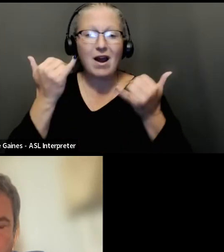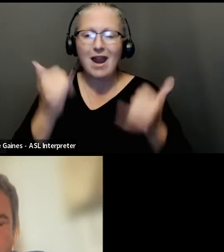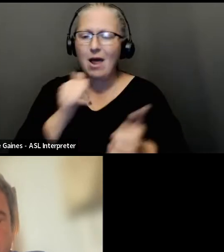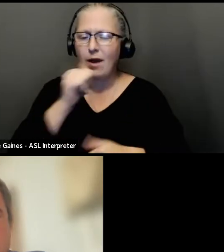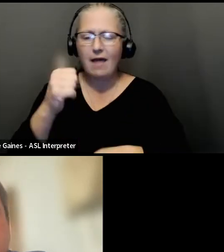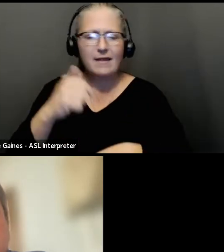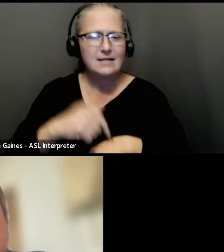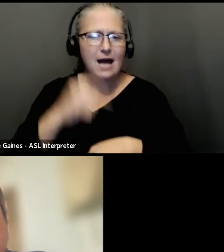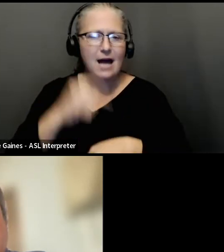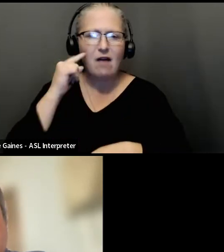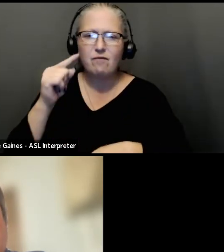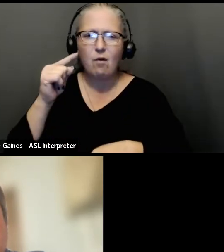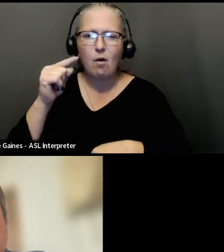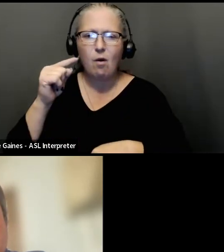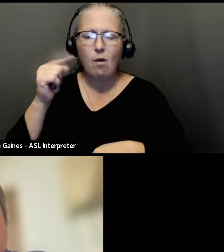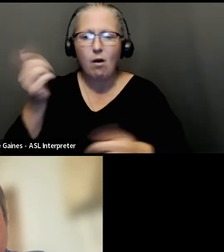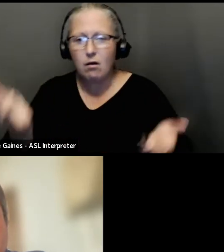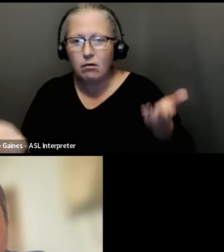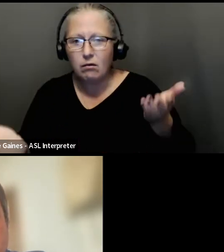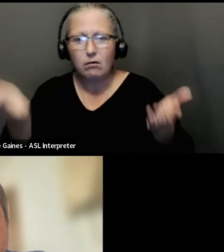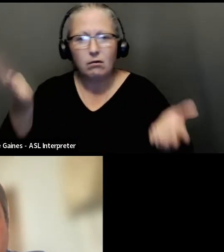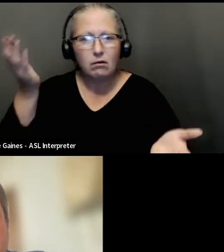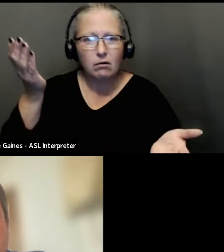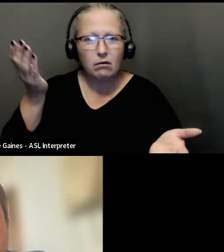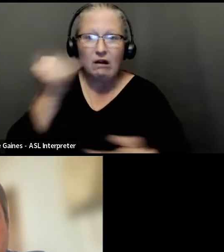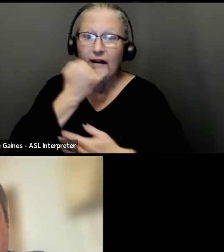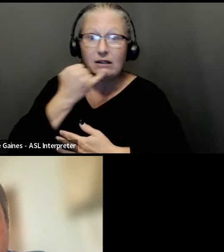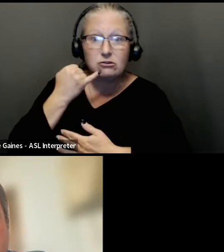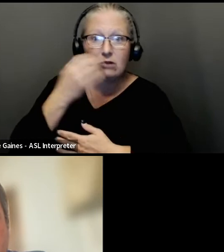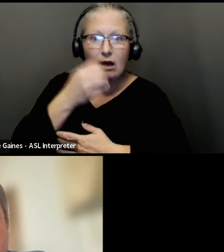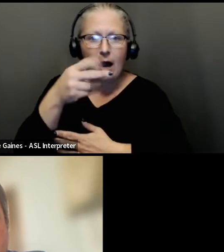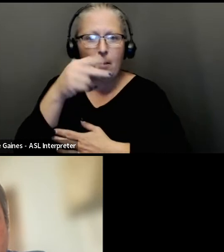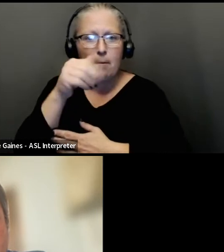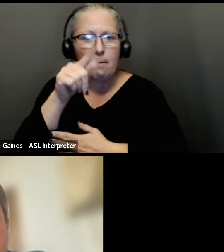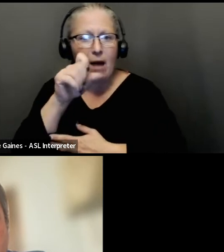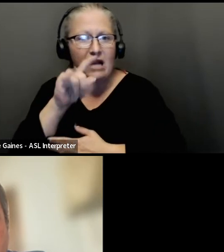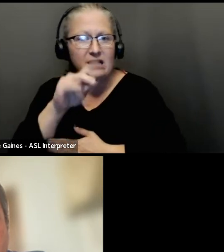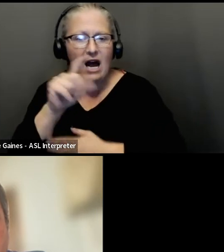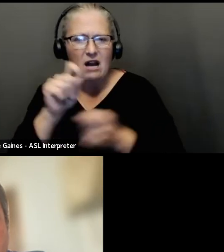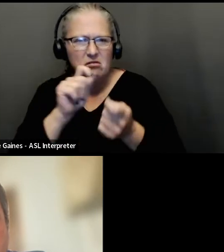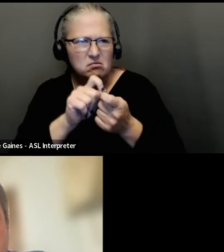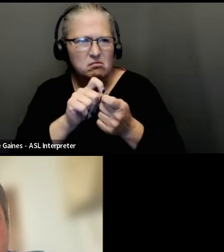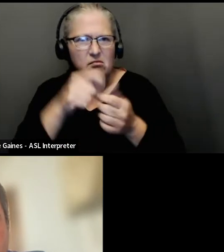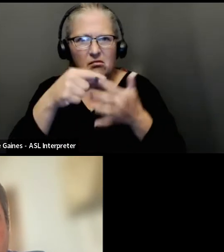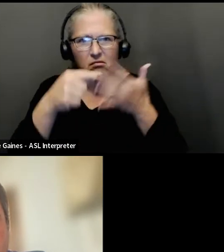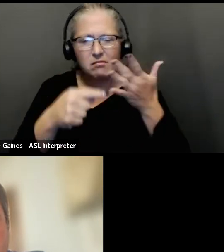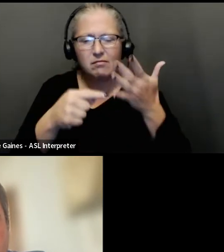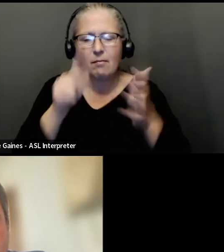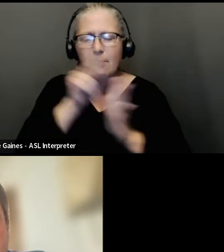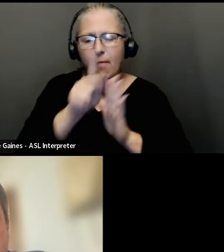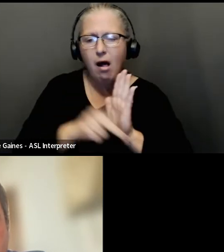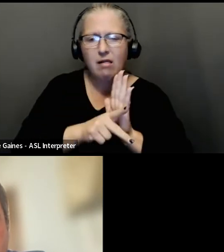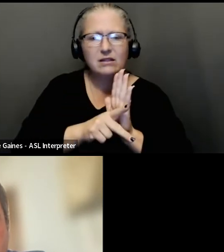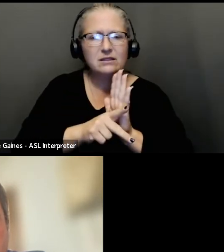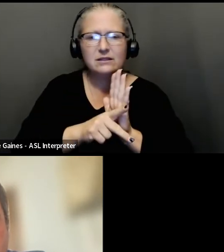a time for weighing in on Israeli and Palestine and critiquing policies